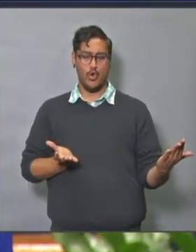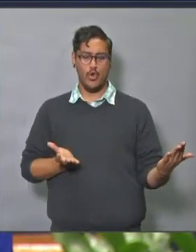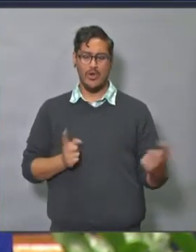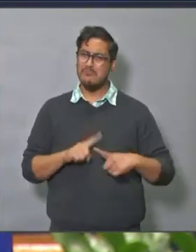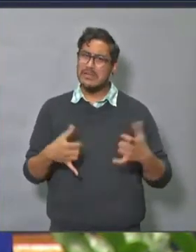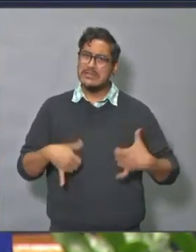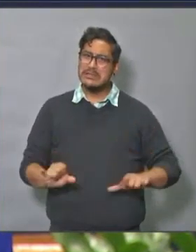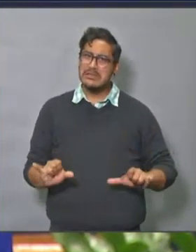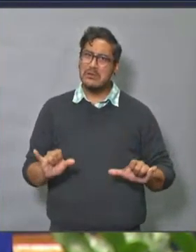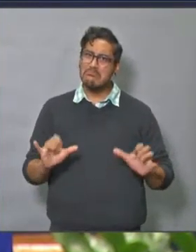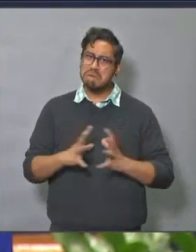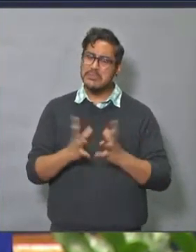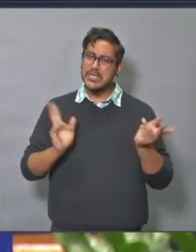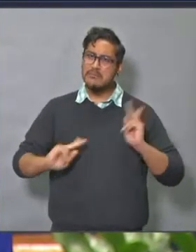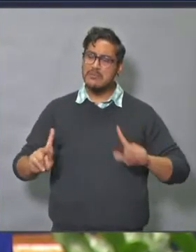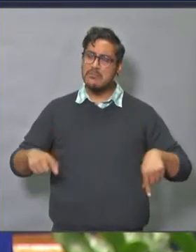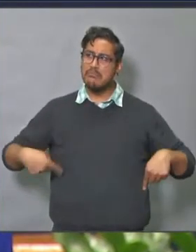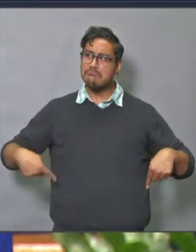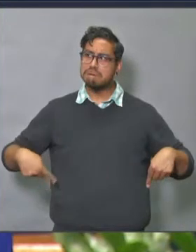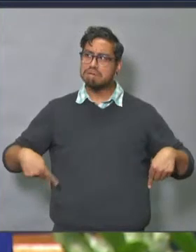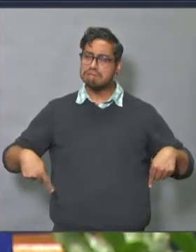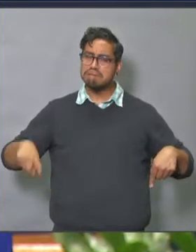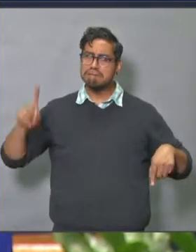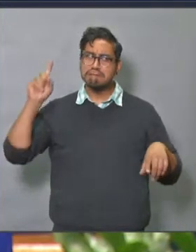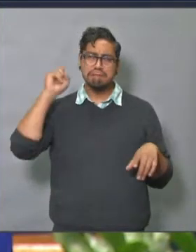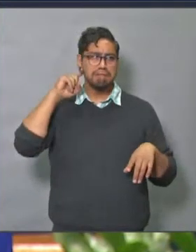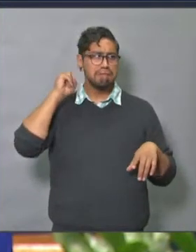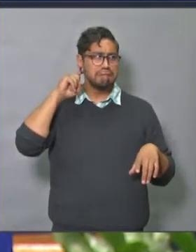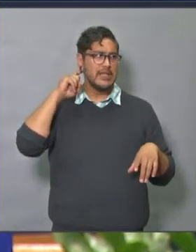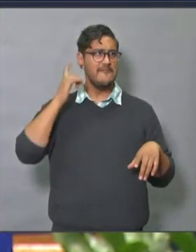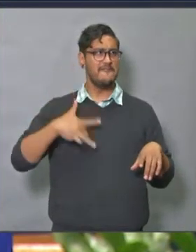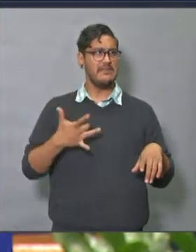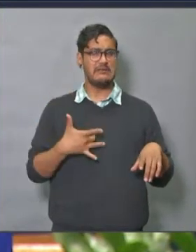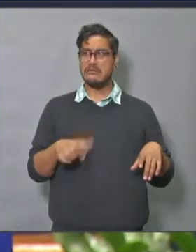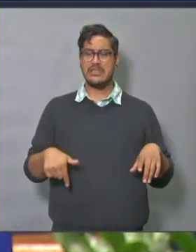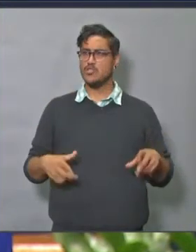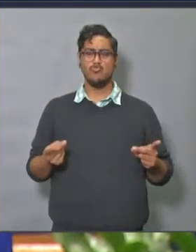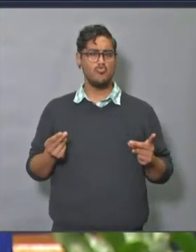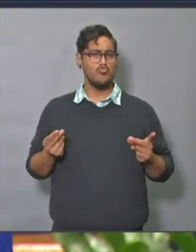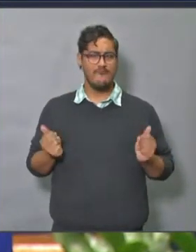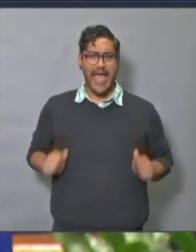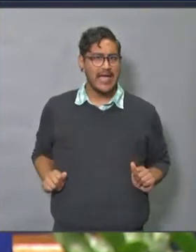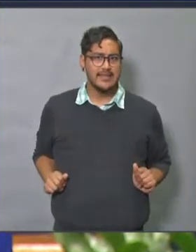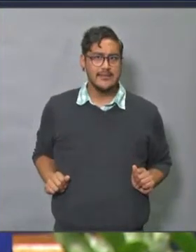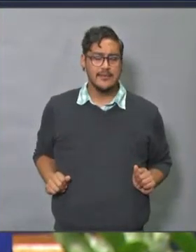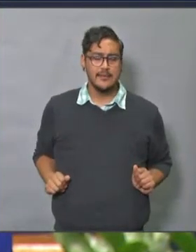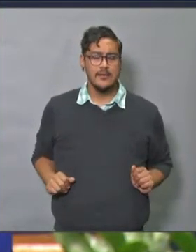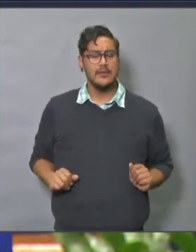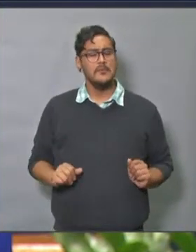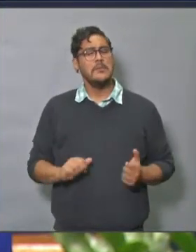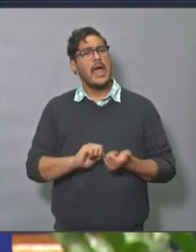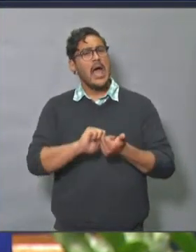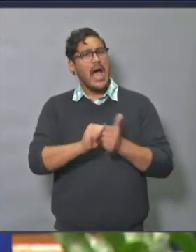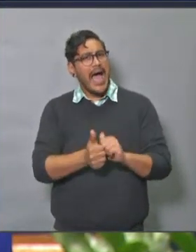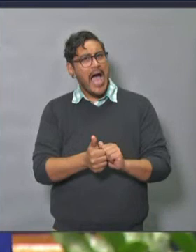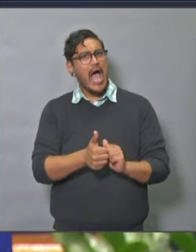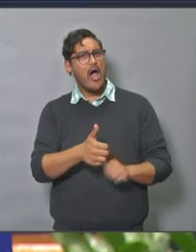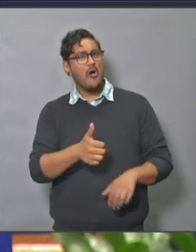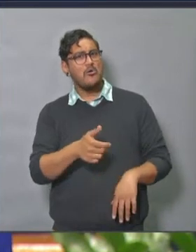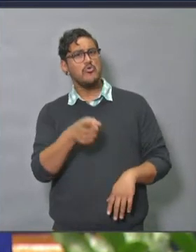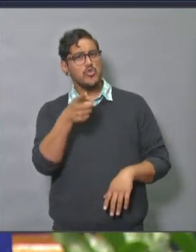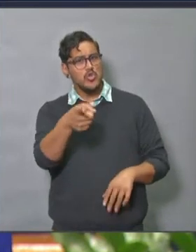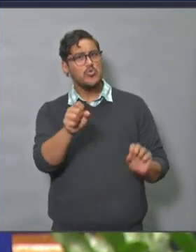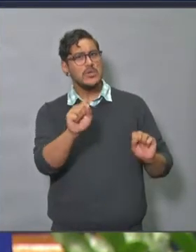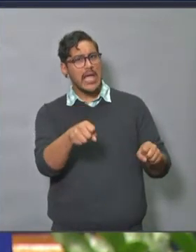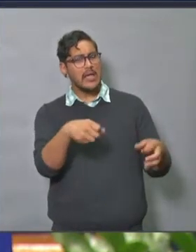lot of fear from people that behind in their mind they're saying, we're going too fast, we're going too fast. How do you assure them that it is okay to go